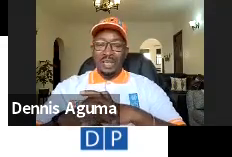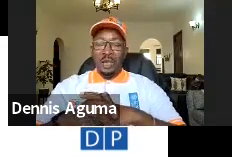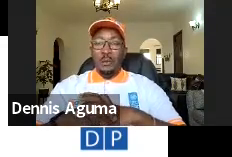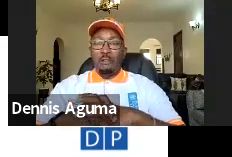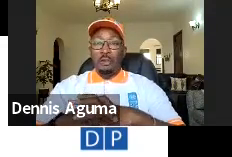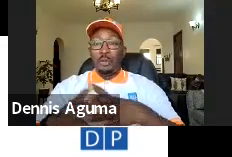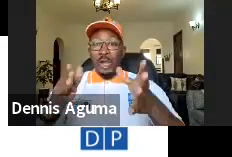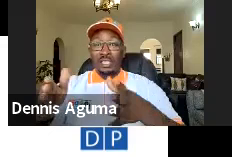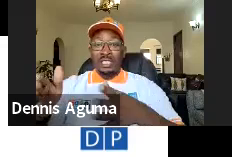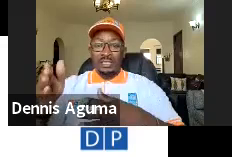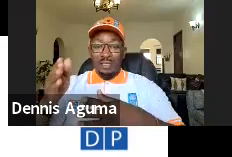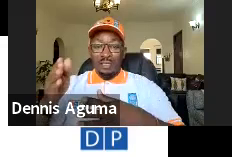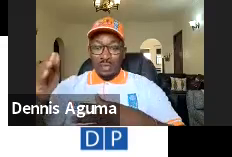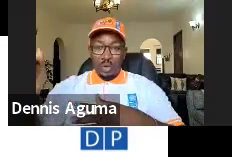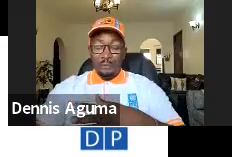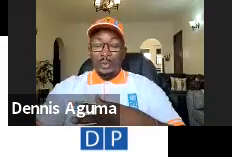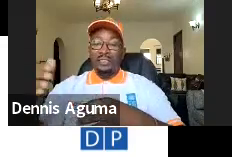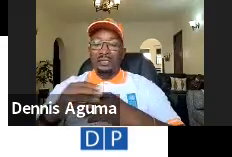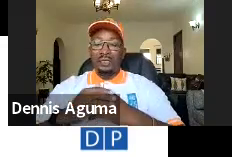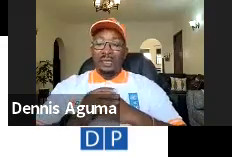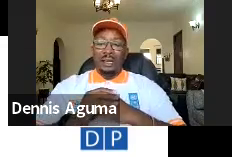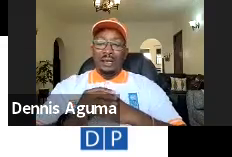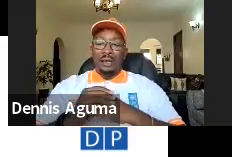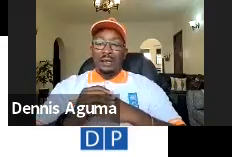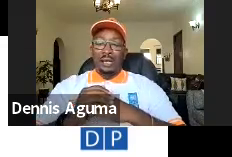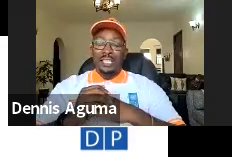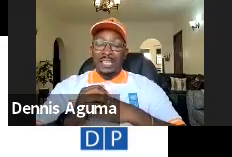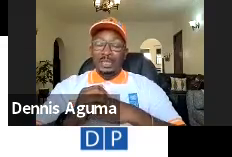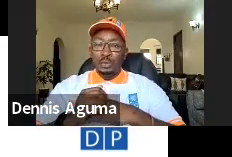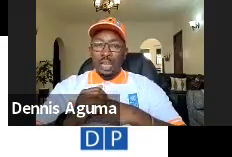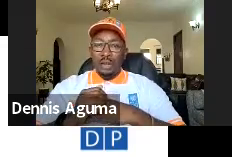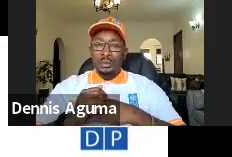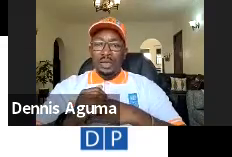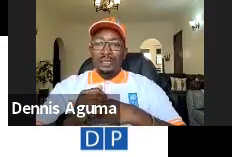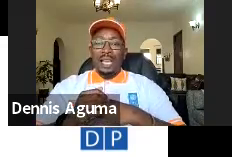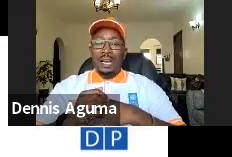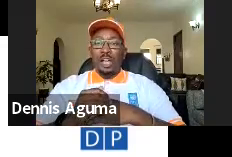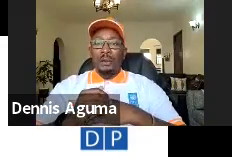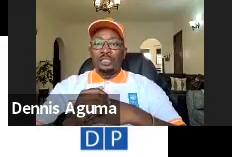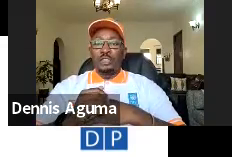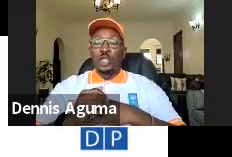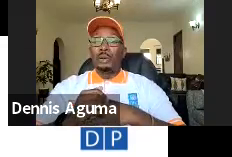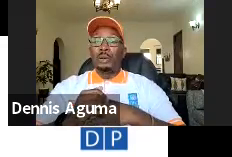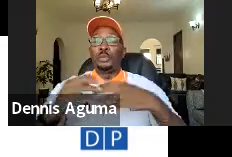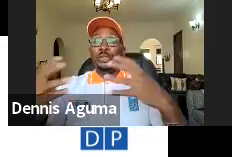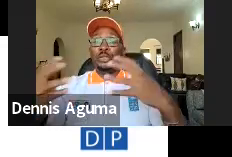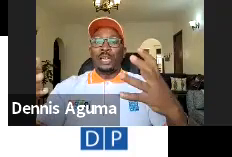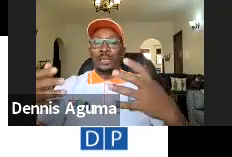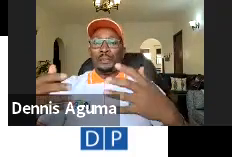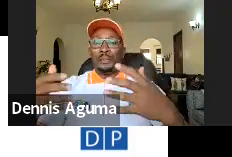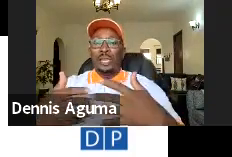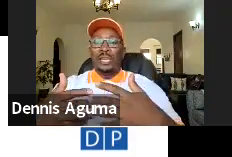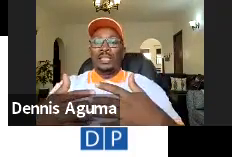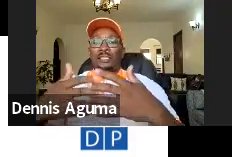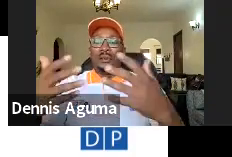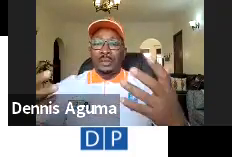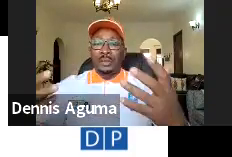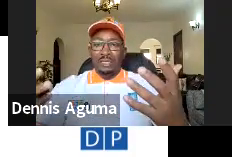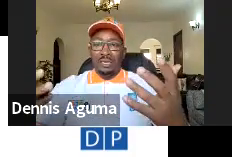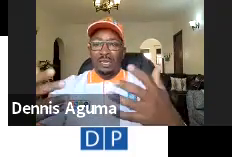Ideathon, where we put your ideas through a pace. And in that bootcamp, the outcome is that you should be able to pitch your idea